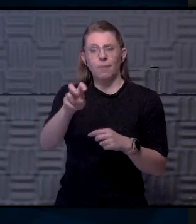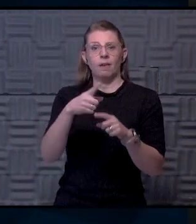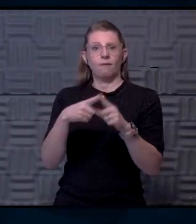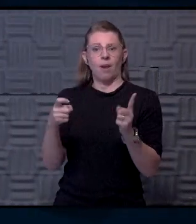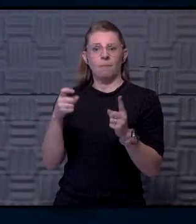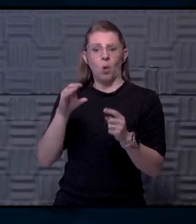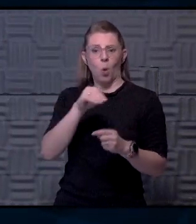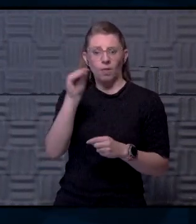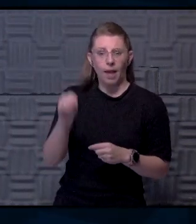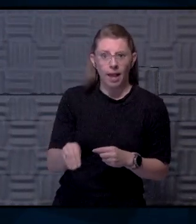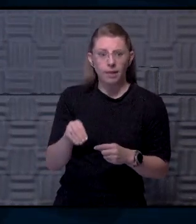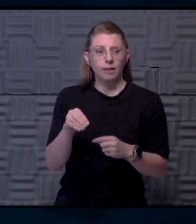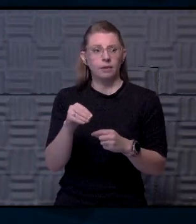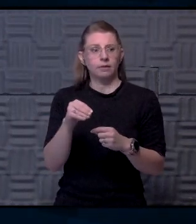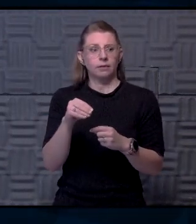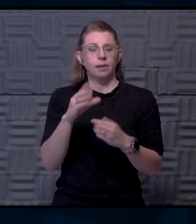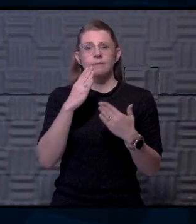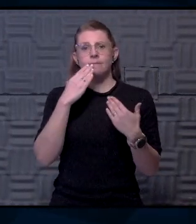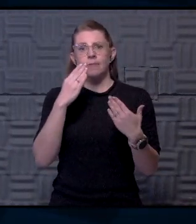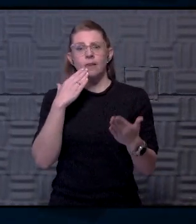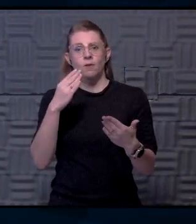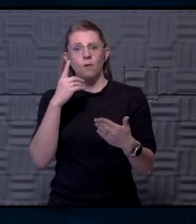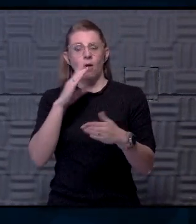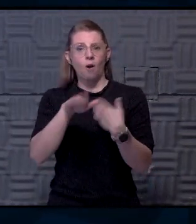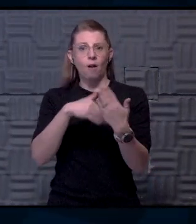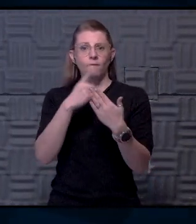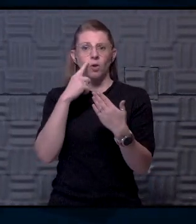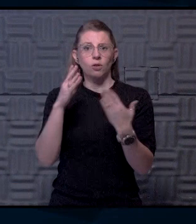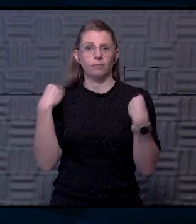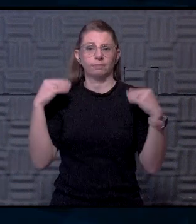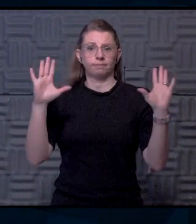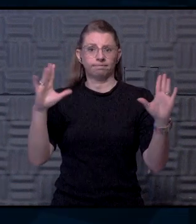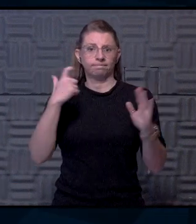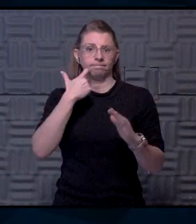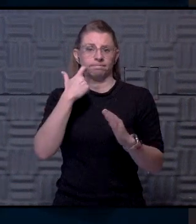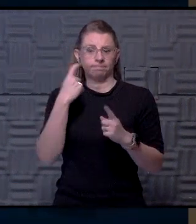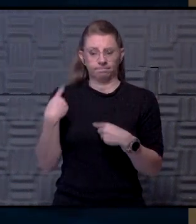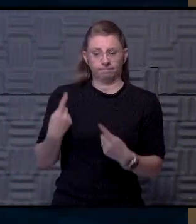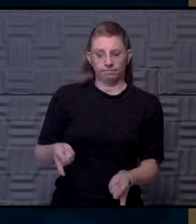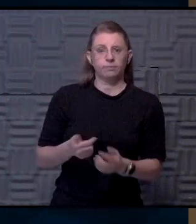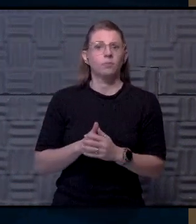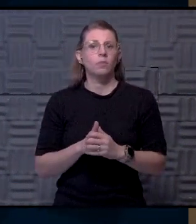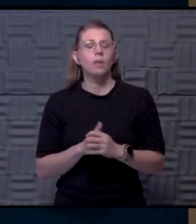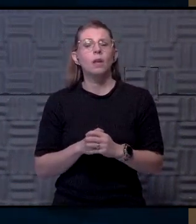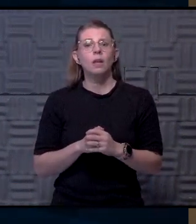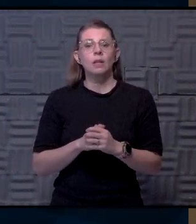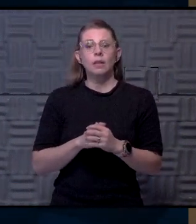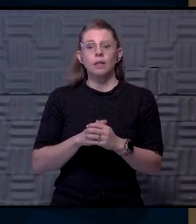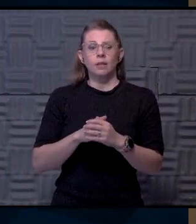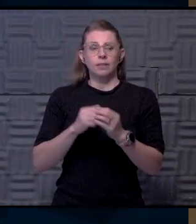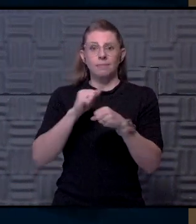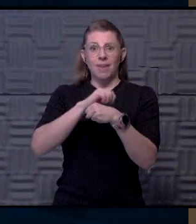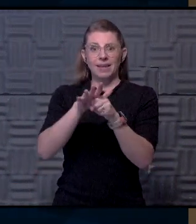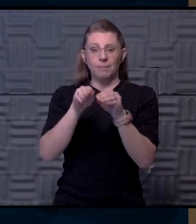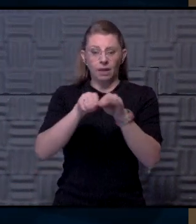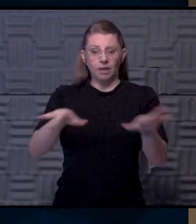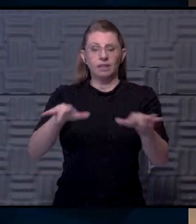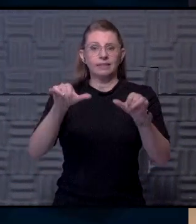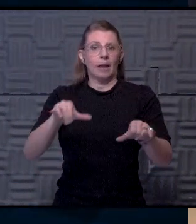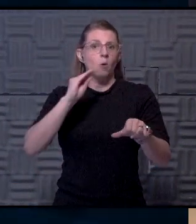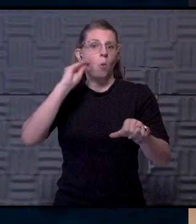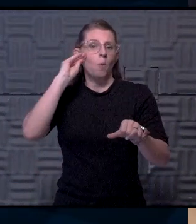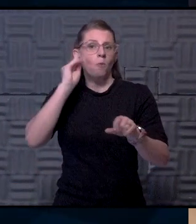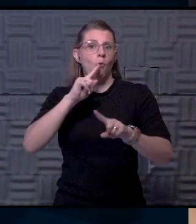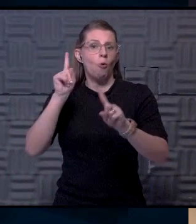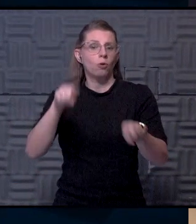weeks, thank you all for the sacrifices you've made in recent weeks. The pandemic stay-at-home orders came out. It was a blessing